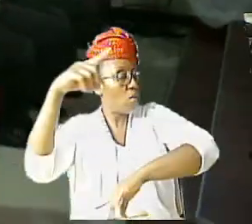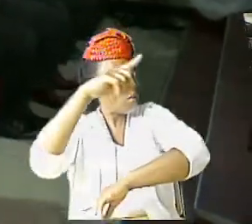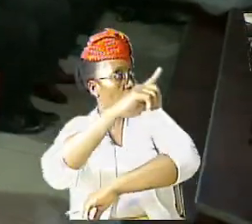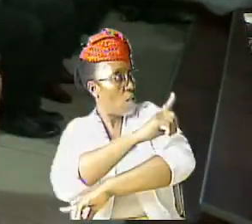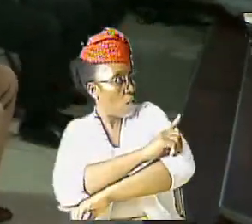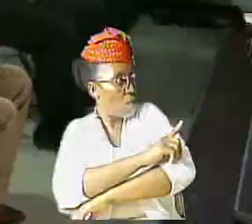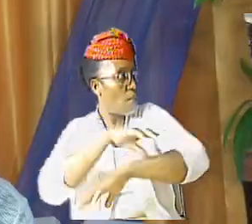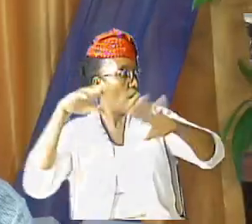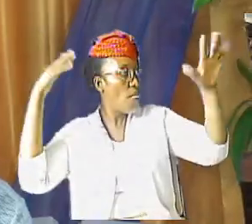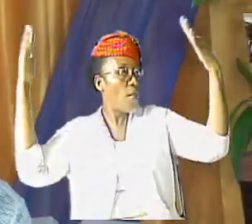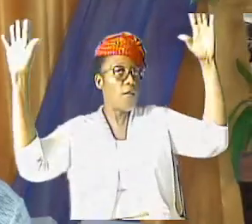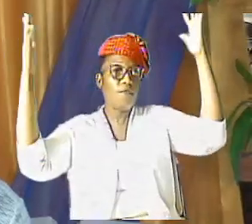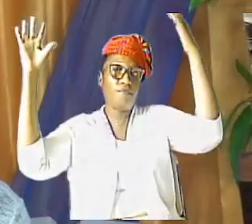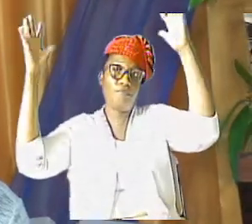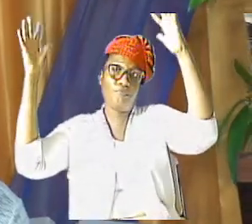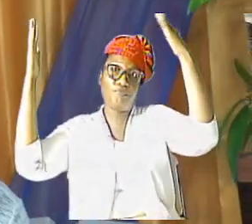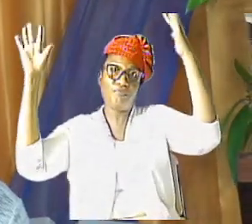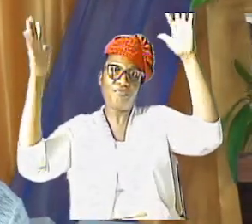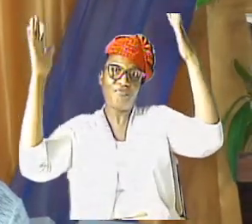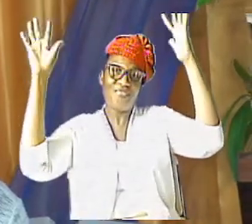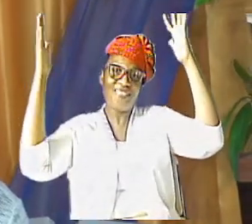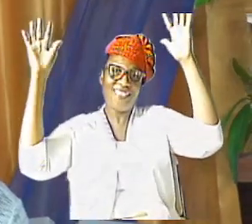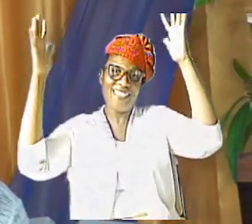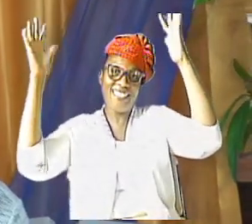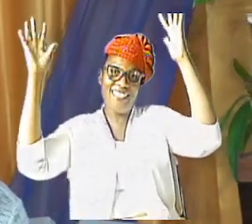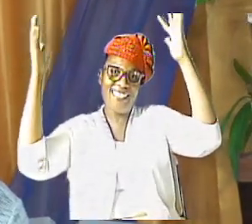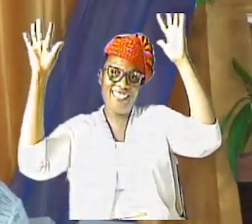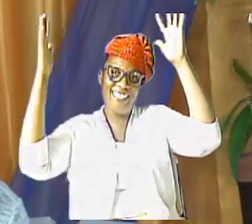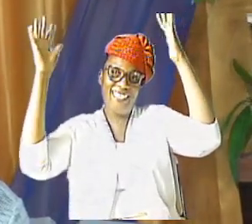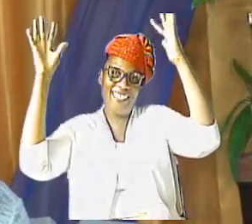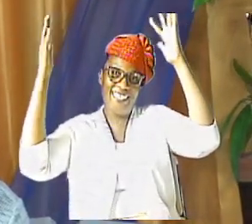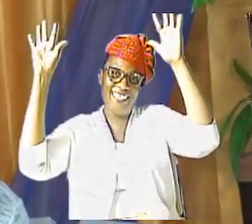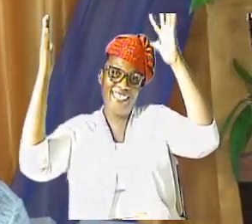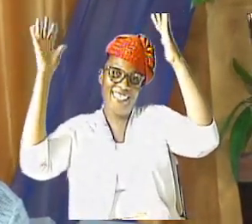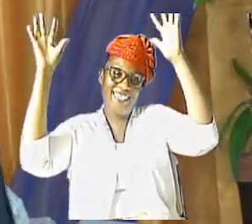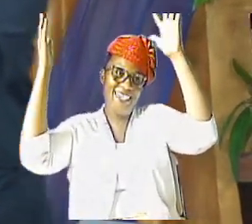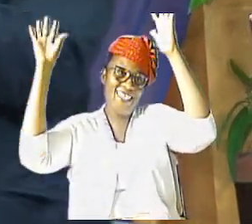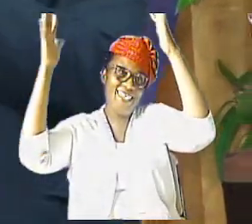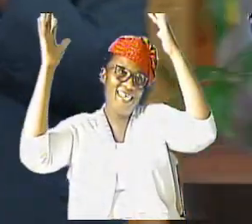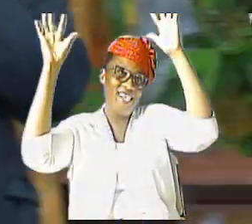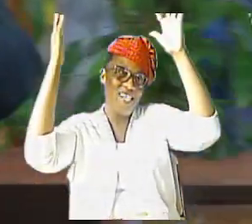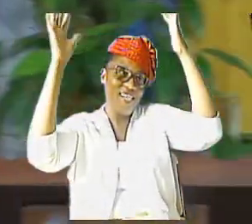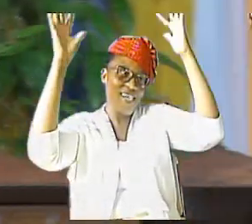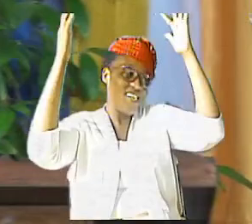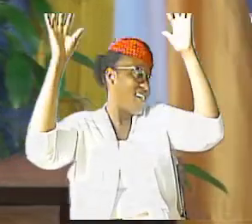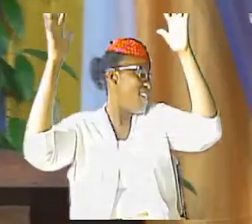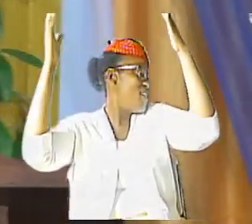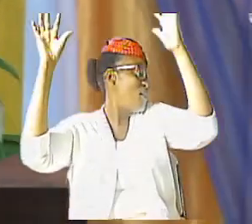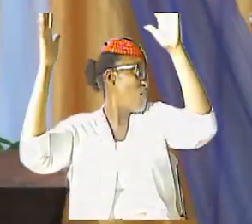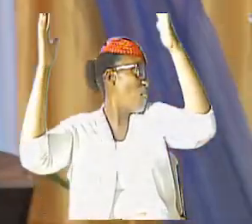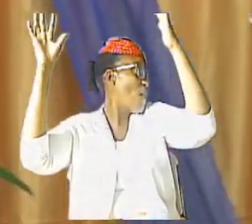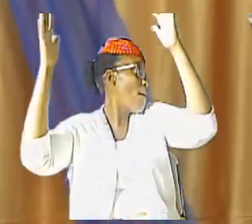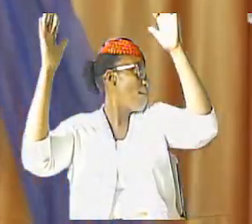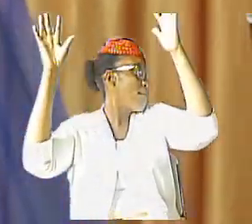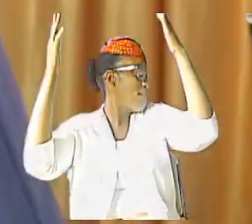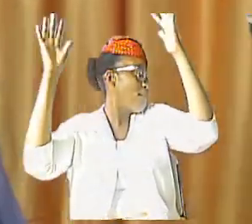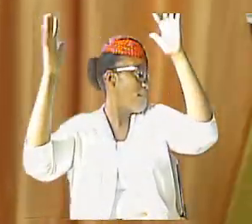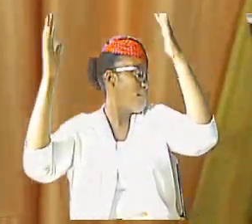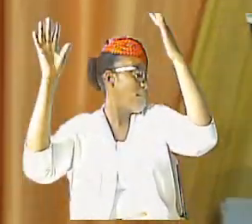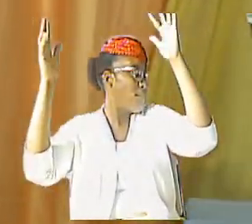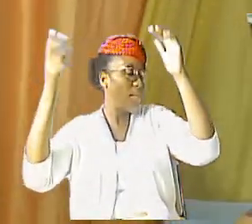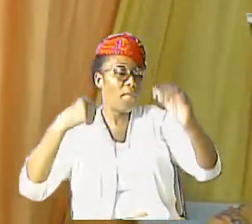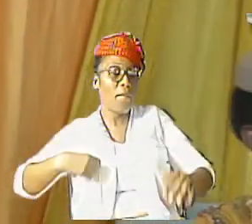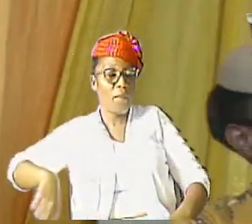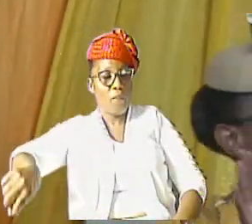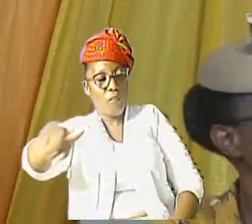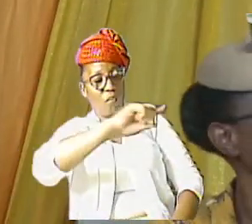hands together for all the visitors in the house. God bless you. God bless you. God bless you. God bless all of you. We love